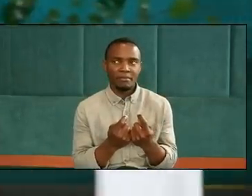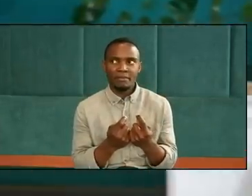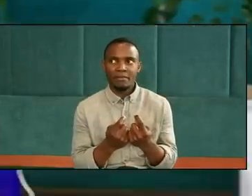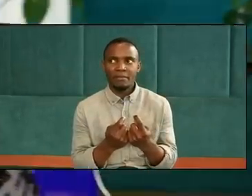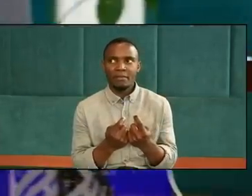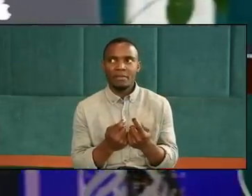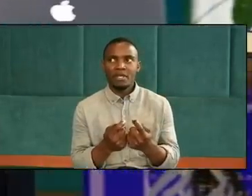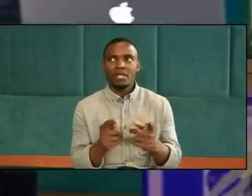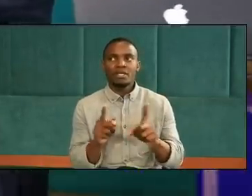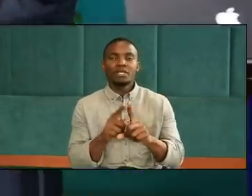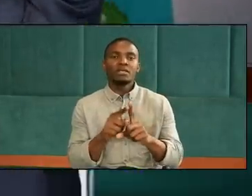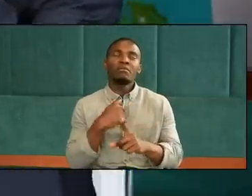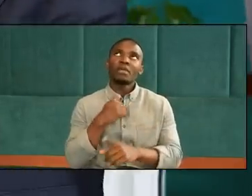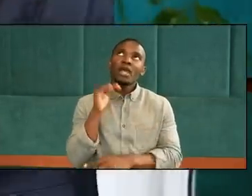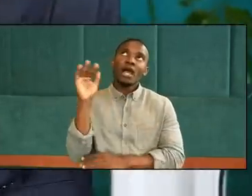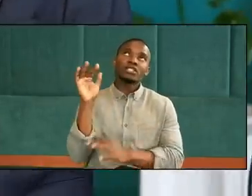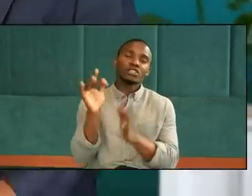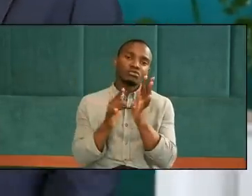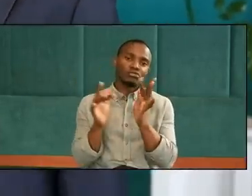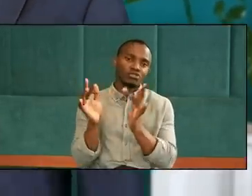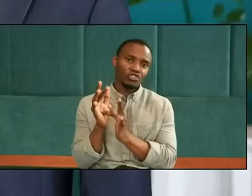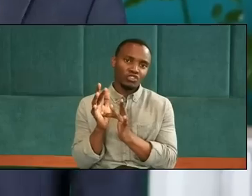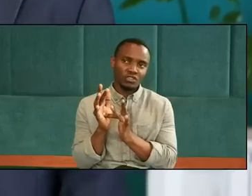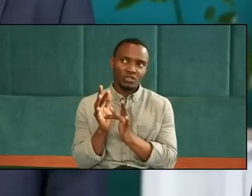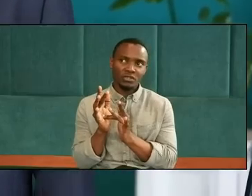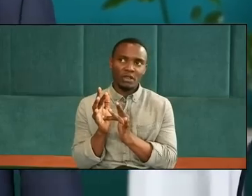And I'm asking you, Jesus,